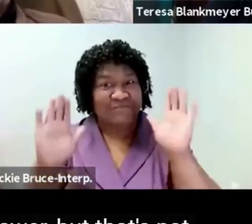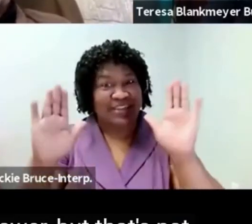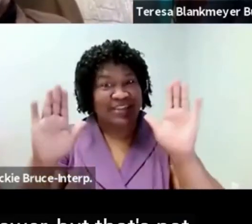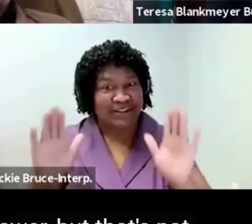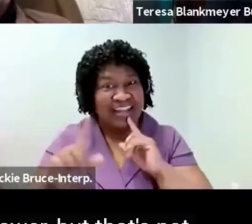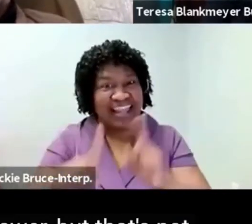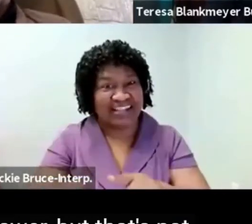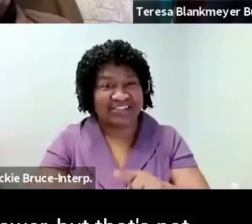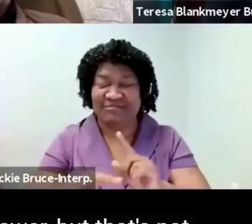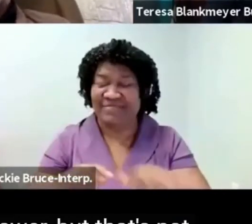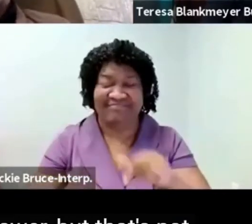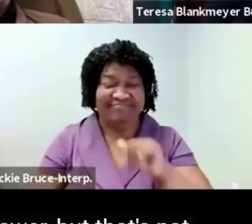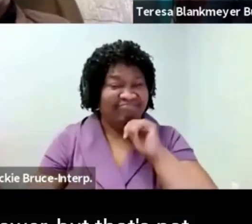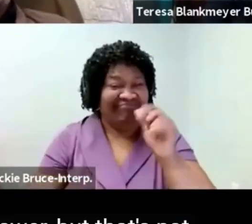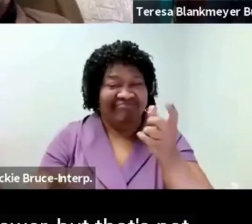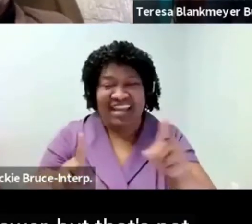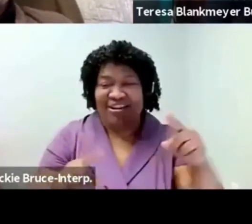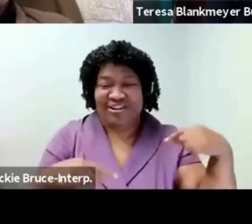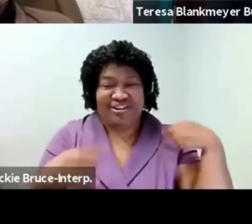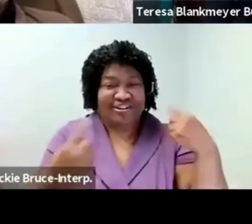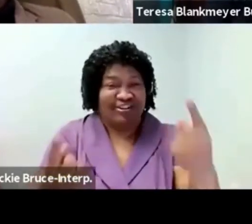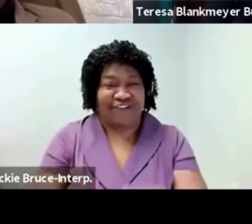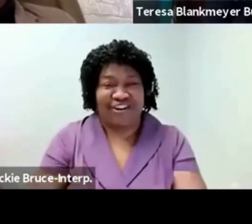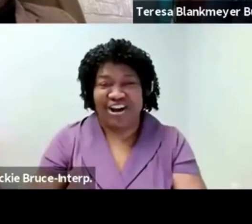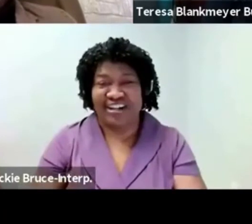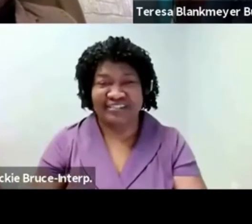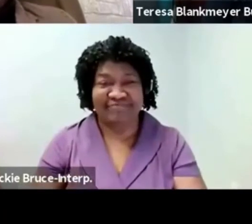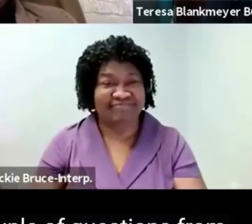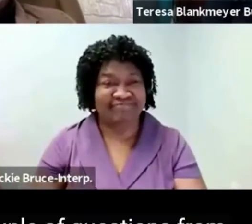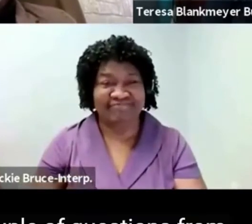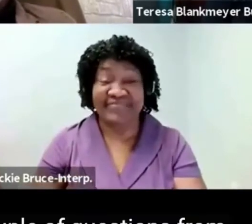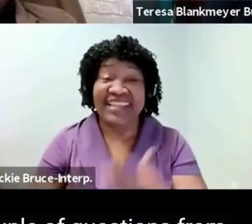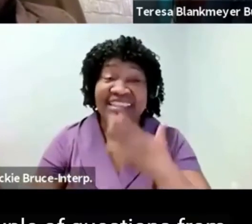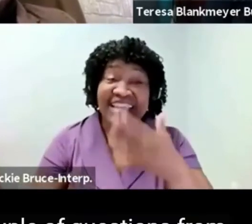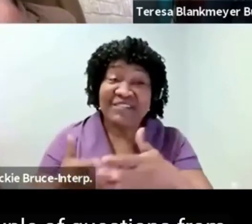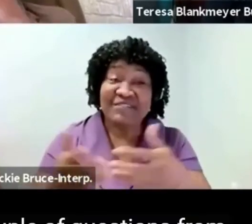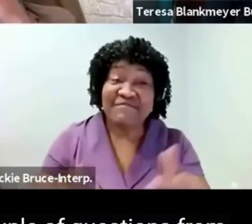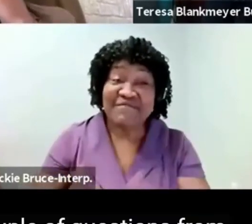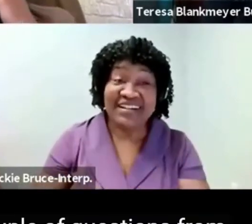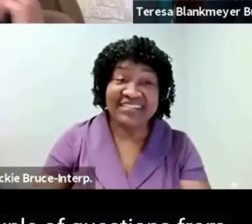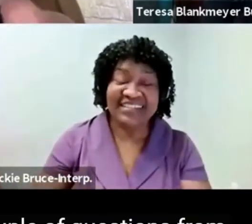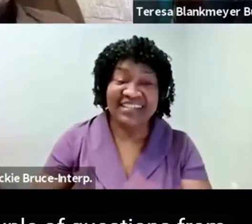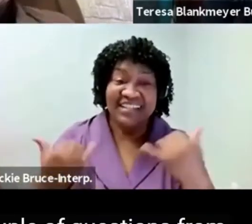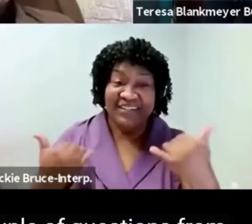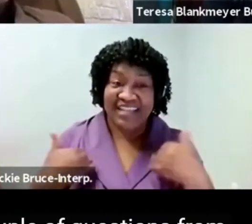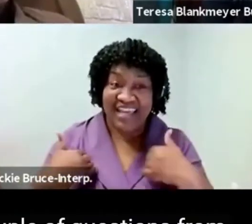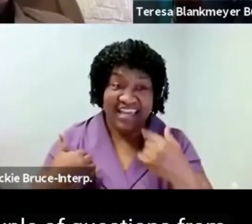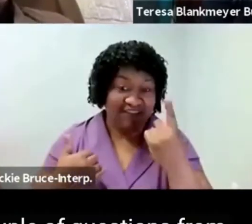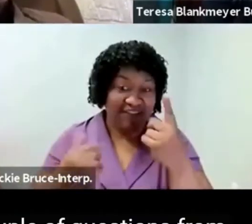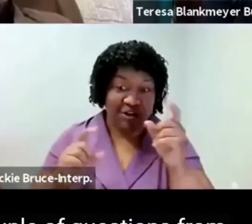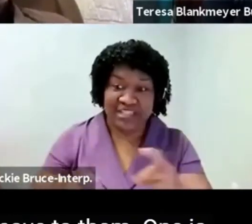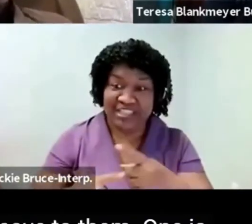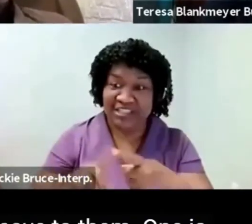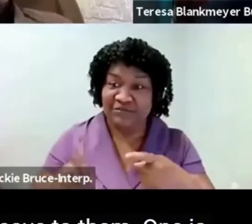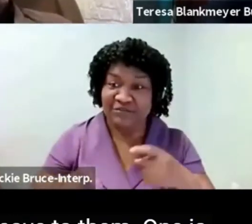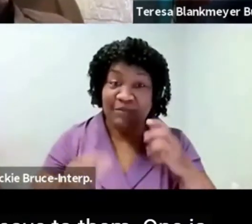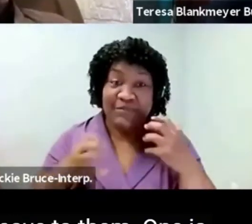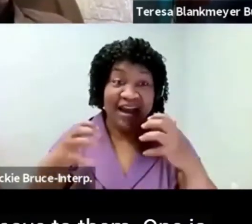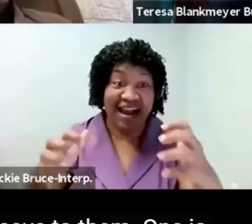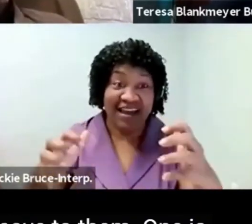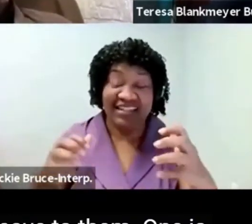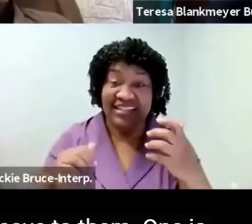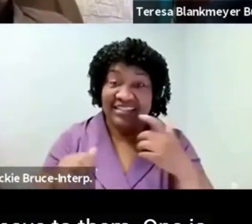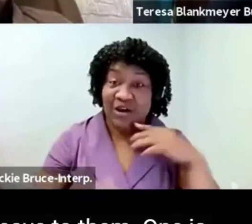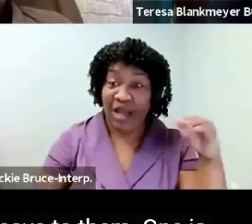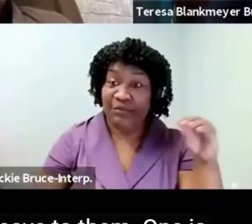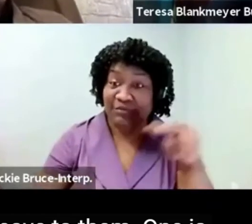answer, but that's not occurred so far. Thank you very much. We have a couple of questions from the audience, so I'm going to